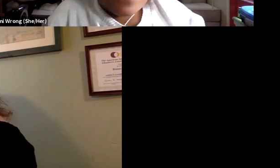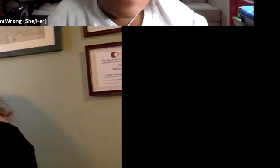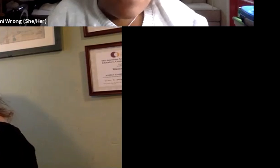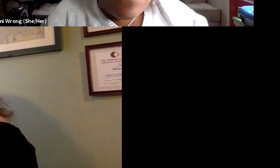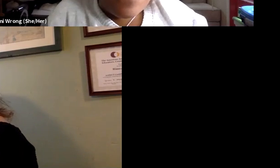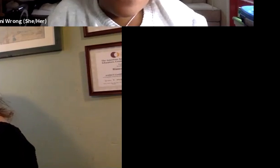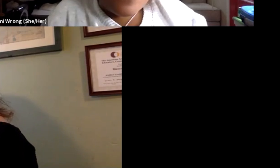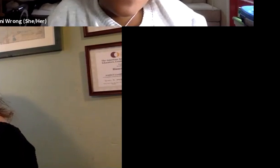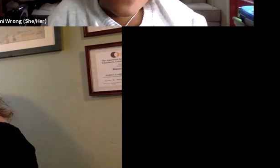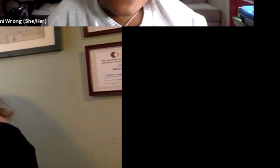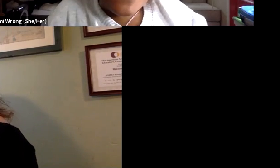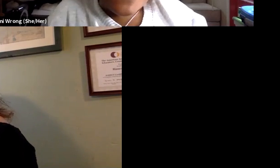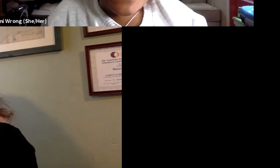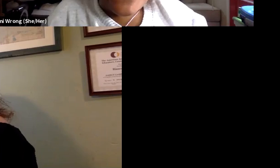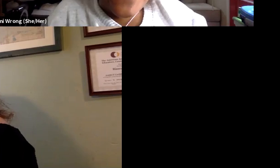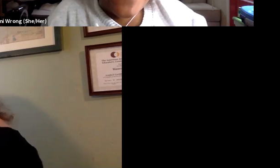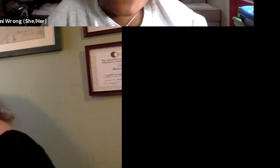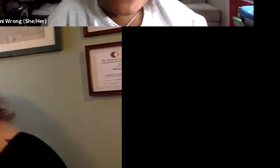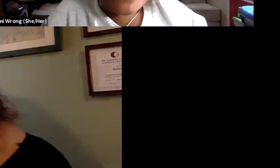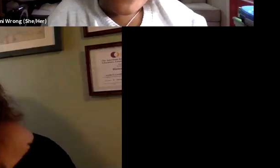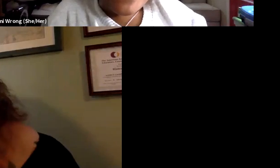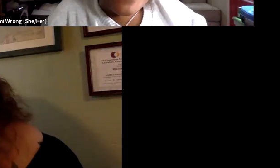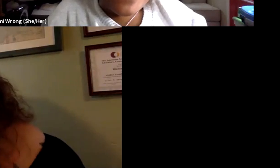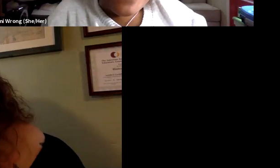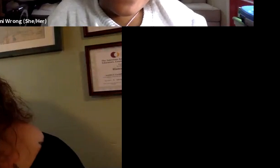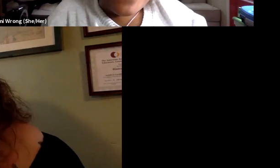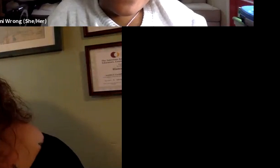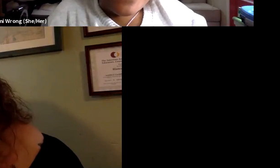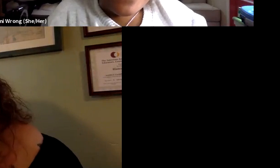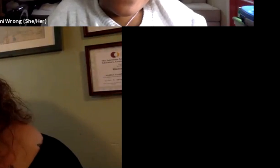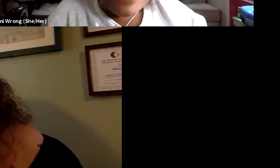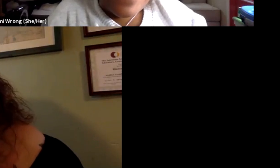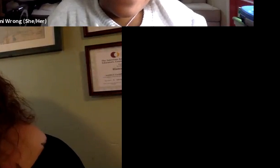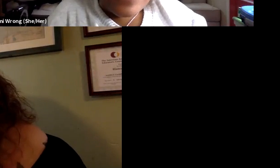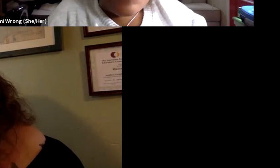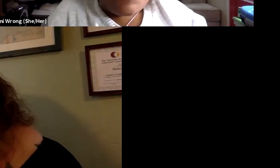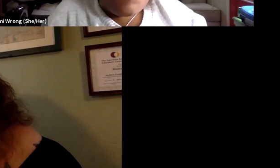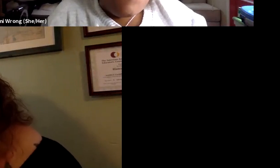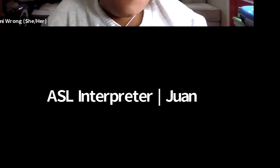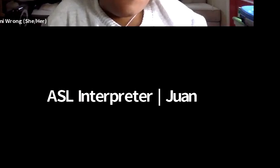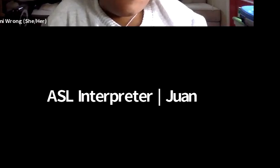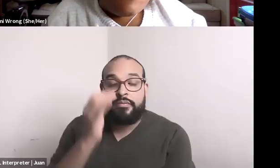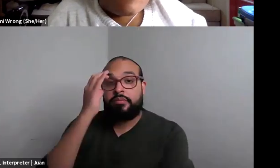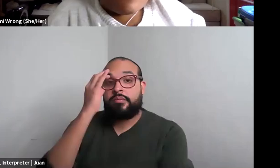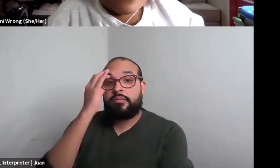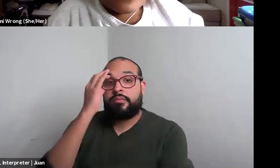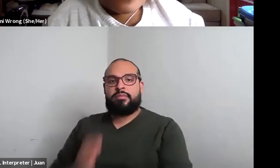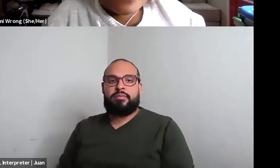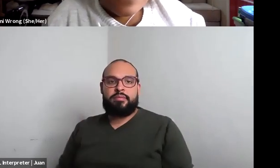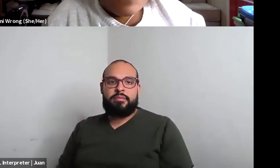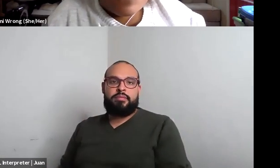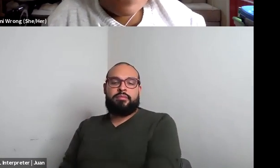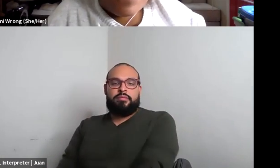There we go. I gave them a minute. Okay. Yeah. And so far we have stayed safe,